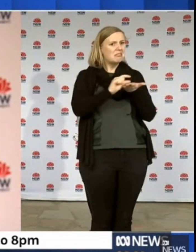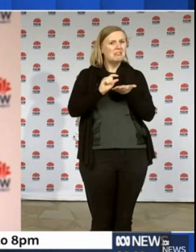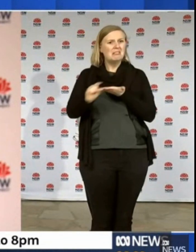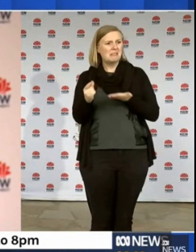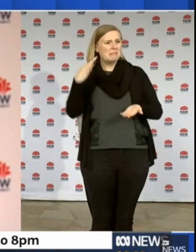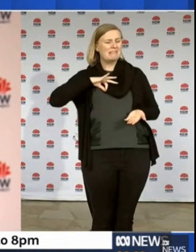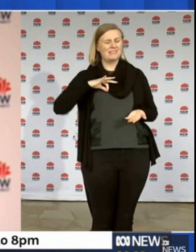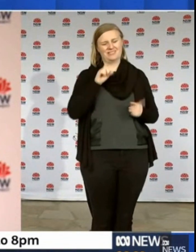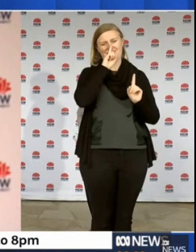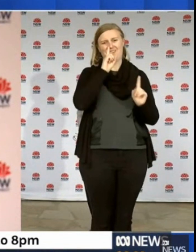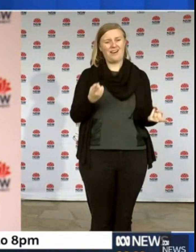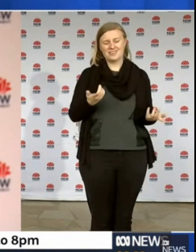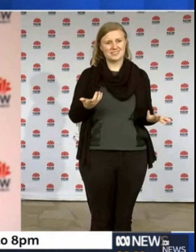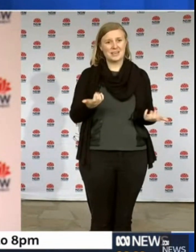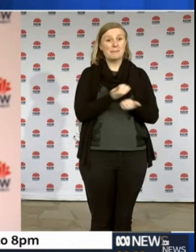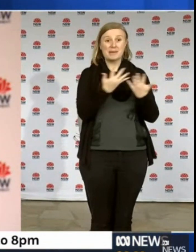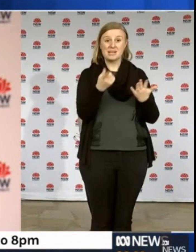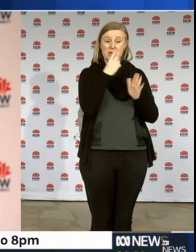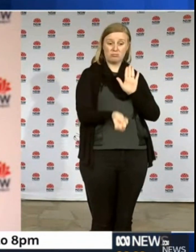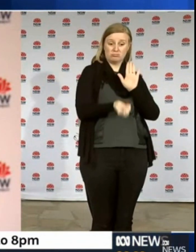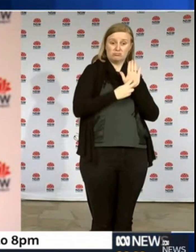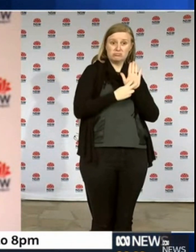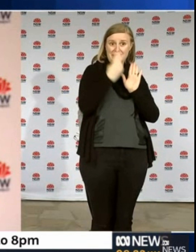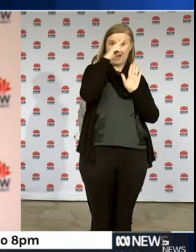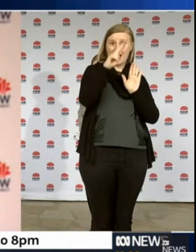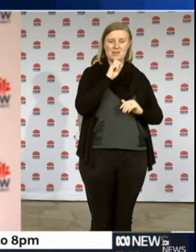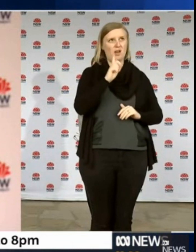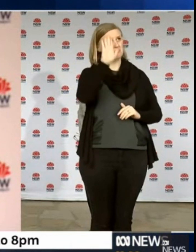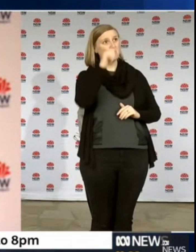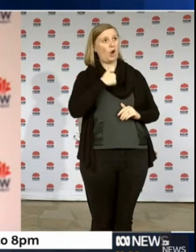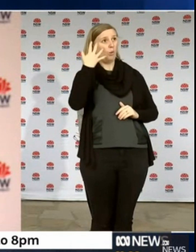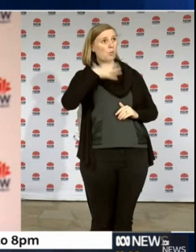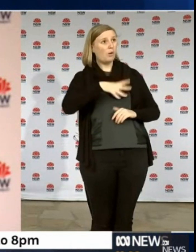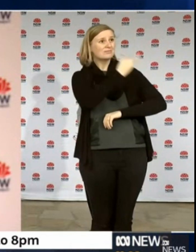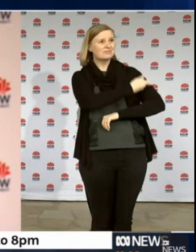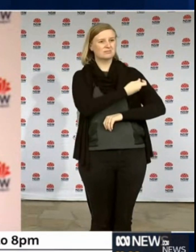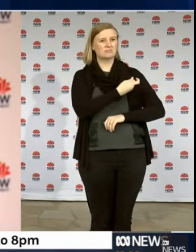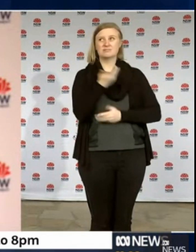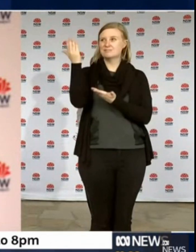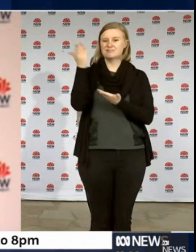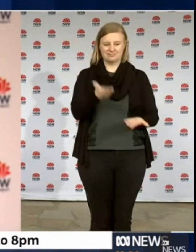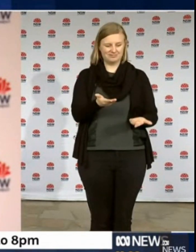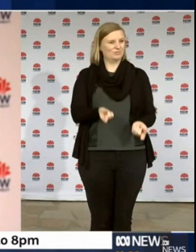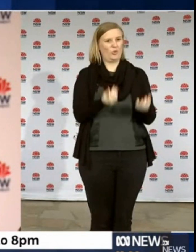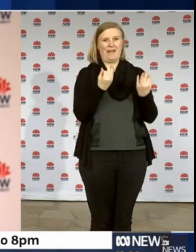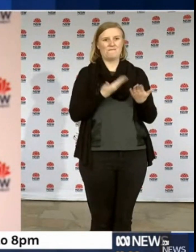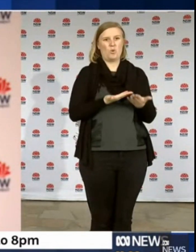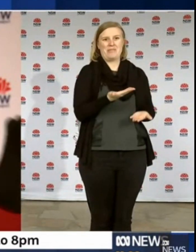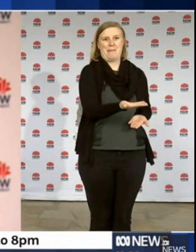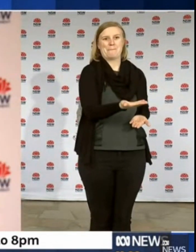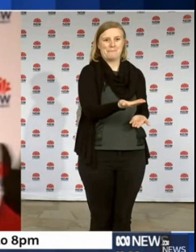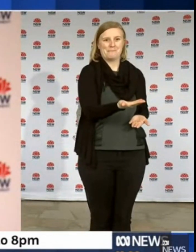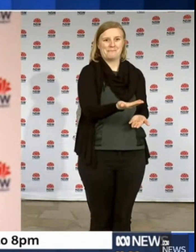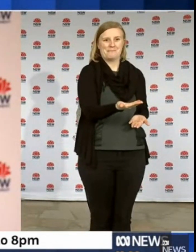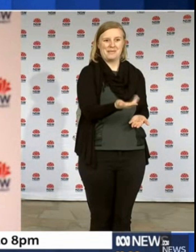have access to it yet. A lot of people have signed up with us and said they want the vaccine. It's not fair to put incentives in place when people